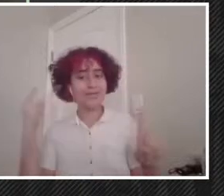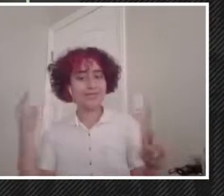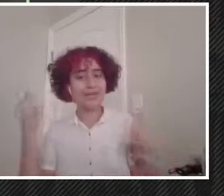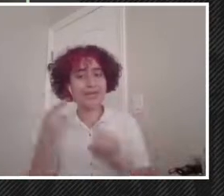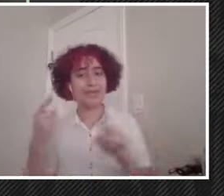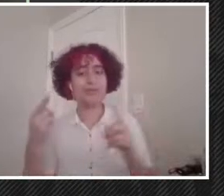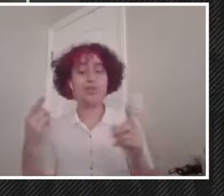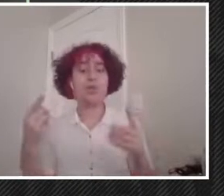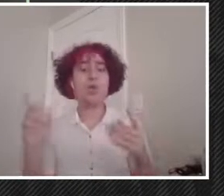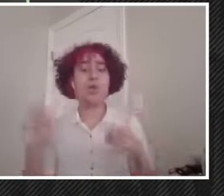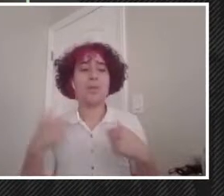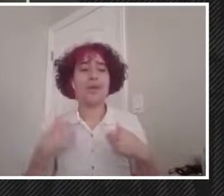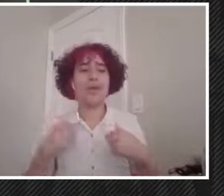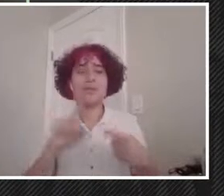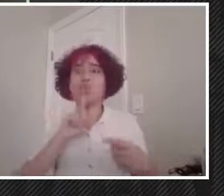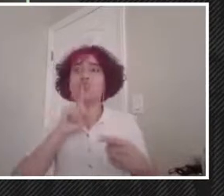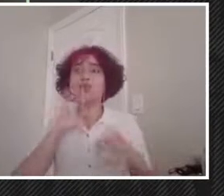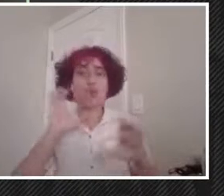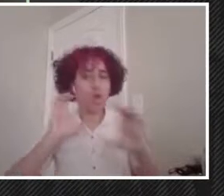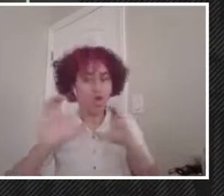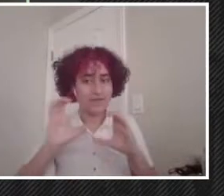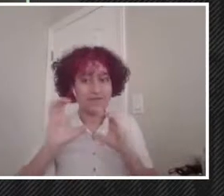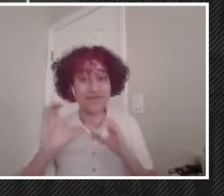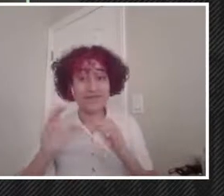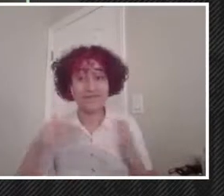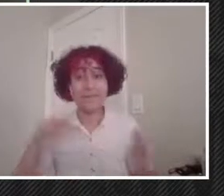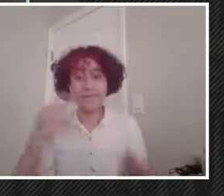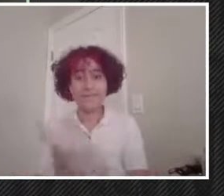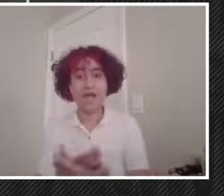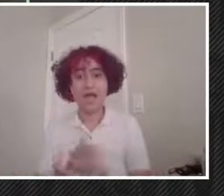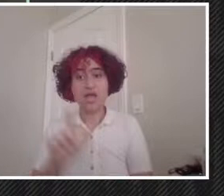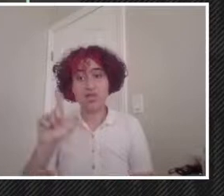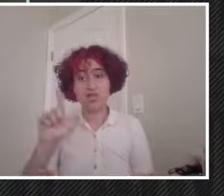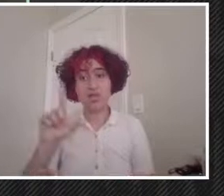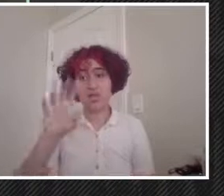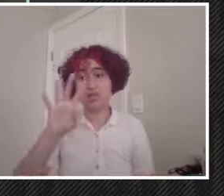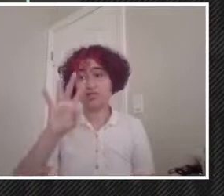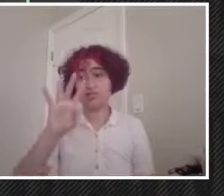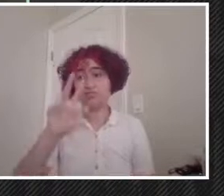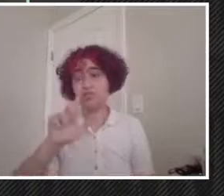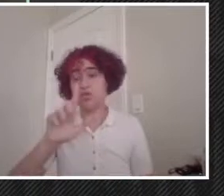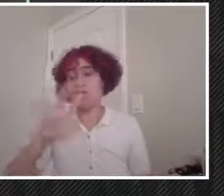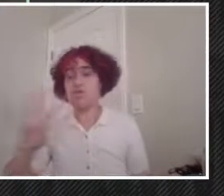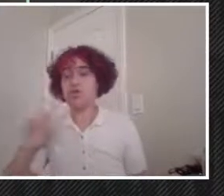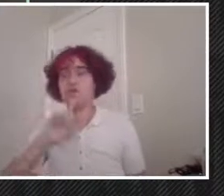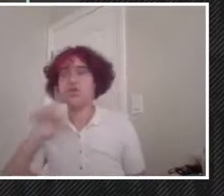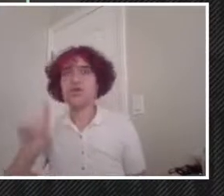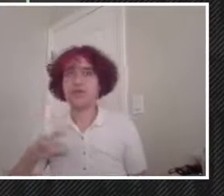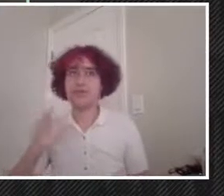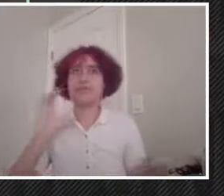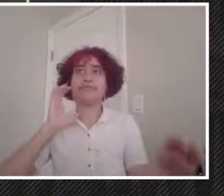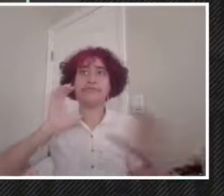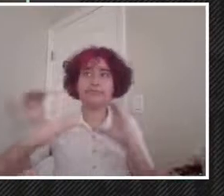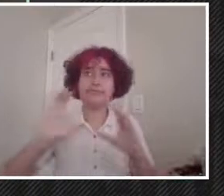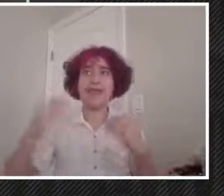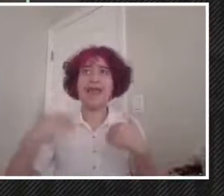real conversations by 2024, so we can really affect substantial and systematic changes.